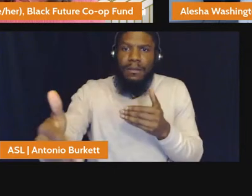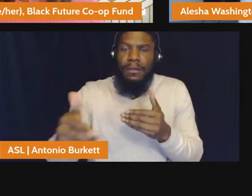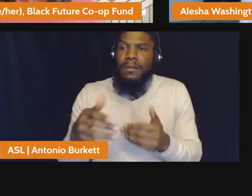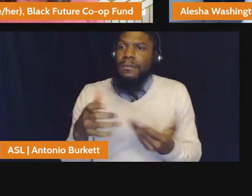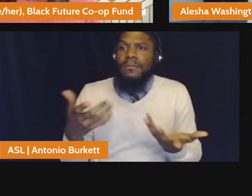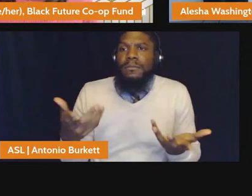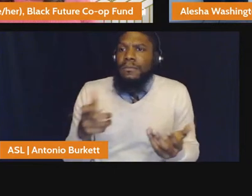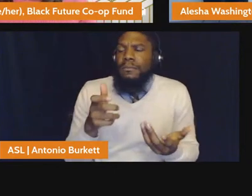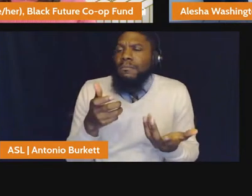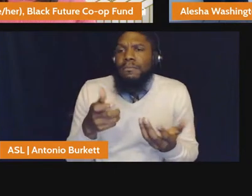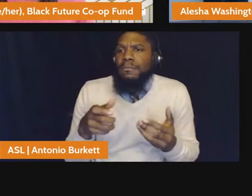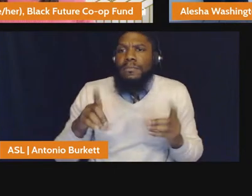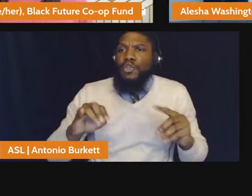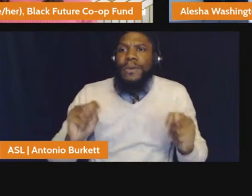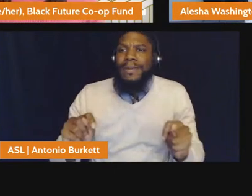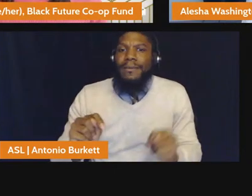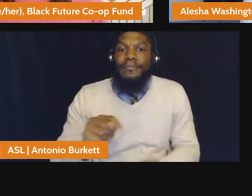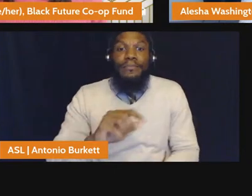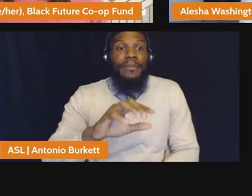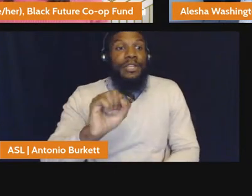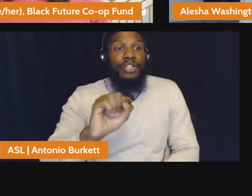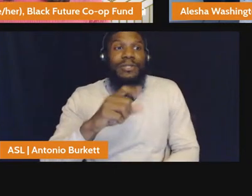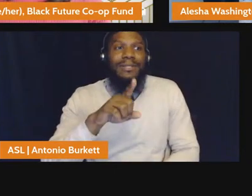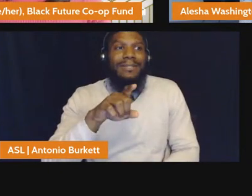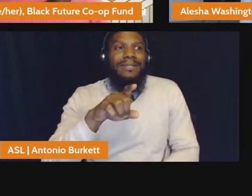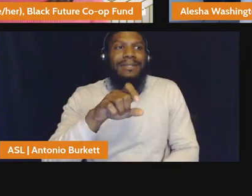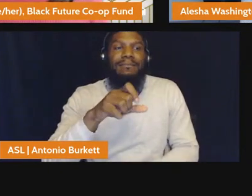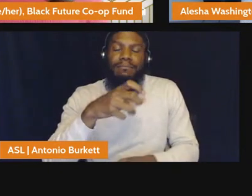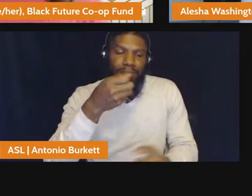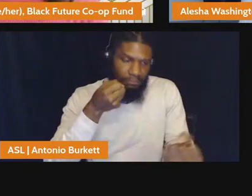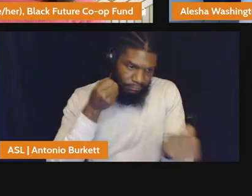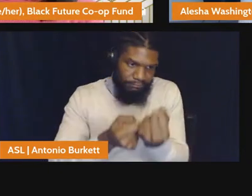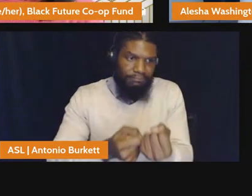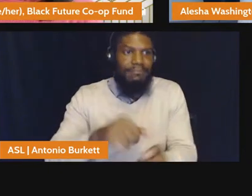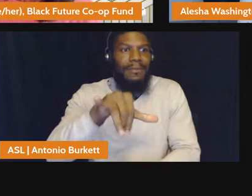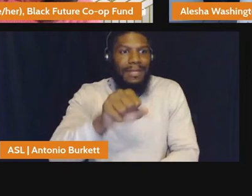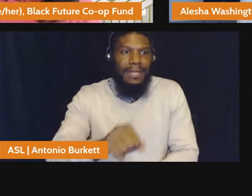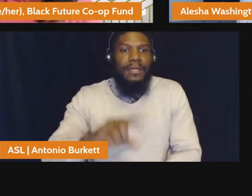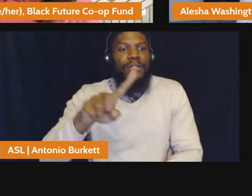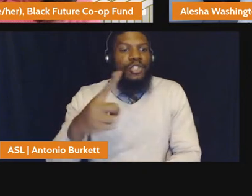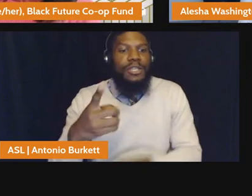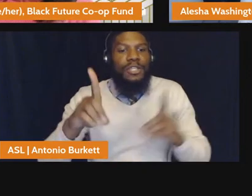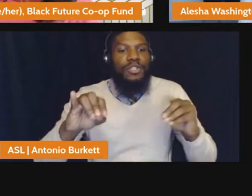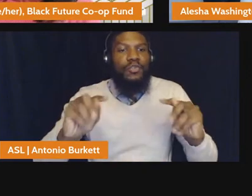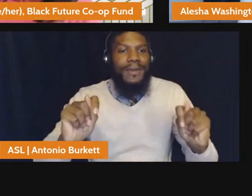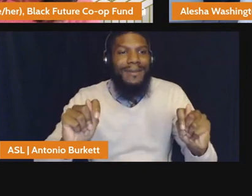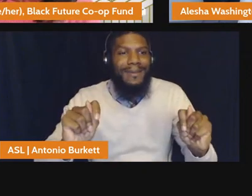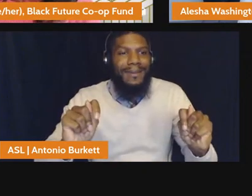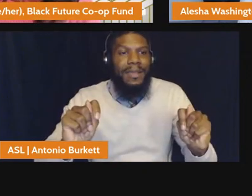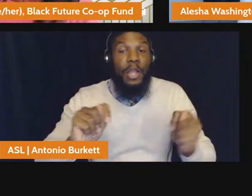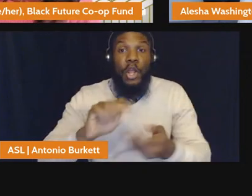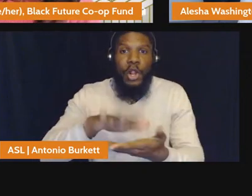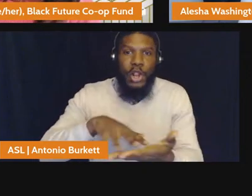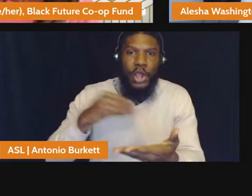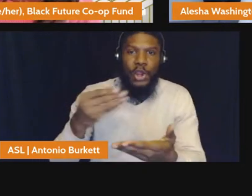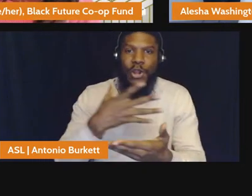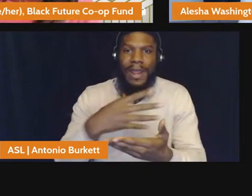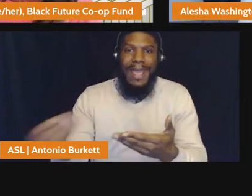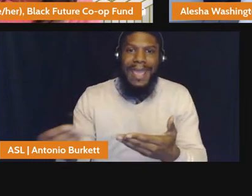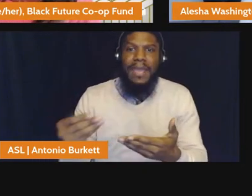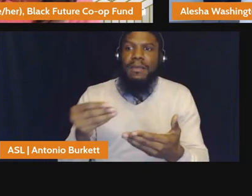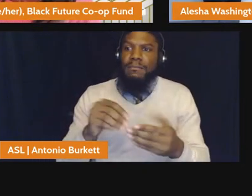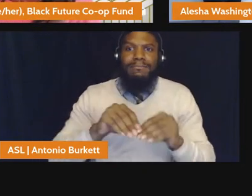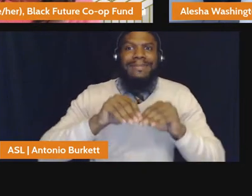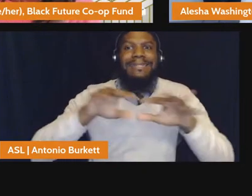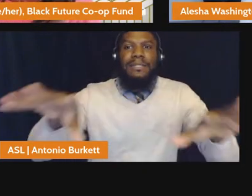it. And also lean in and learn and amplify. If you're sitting in a place